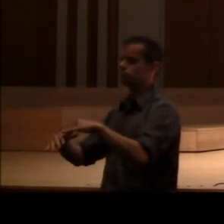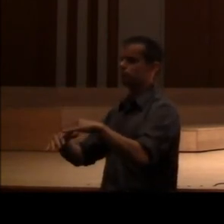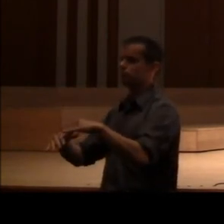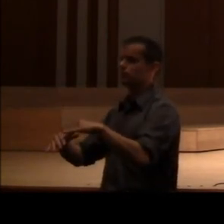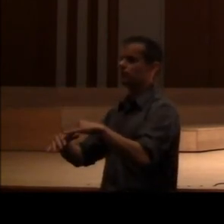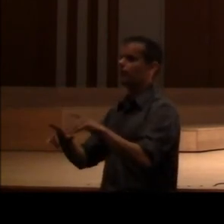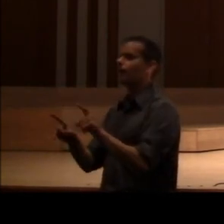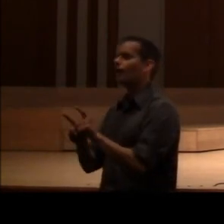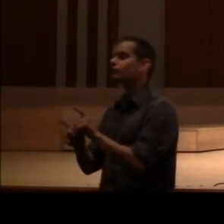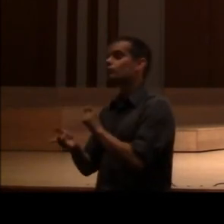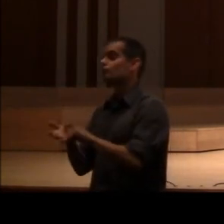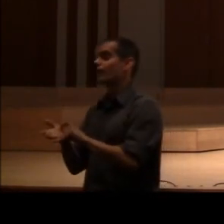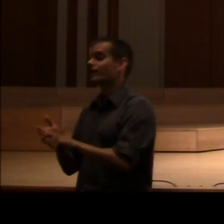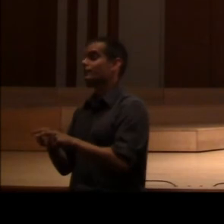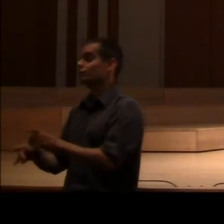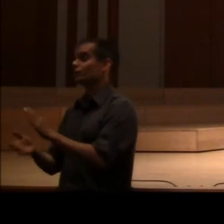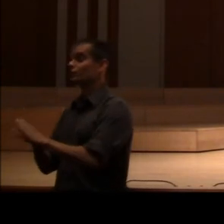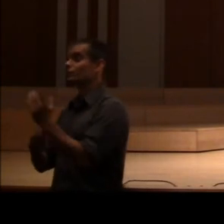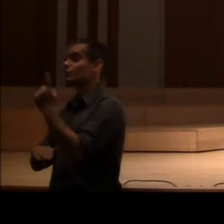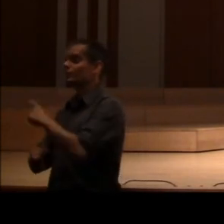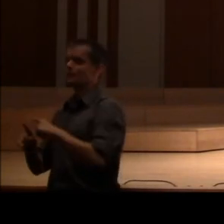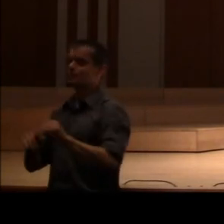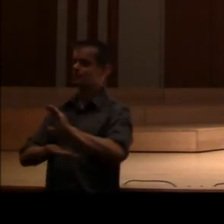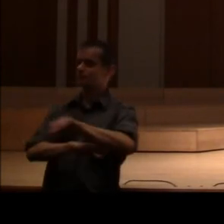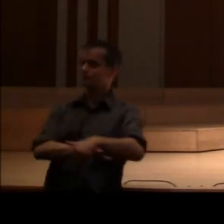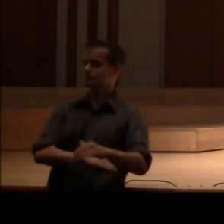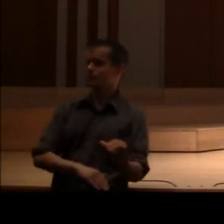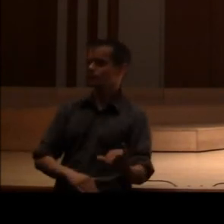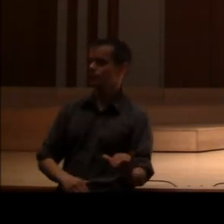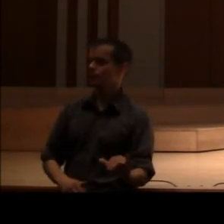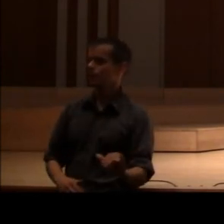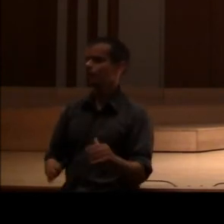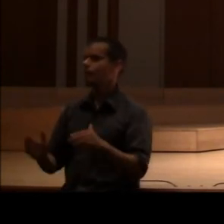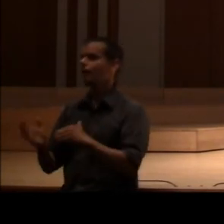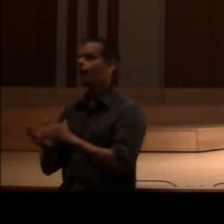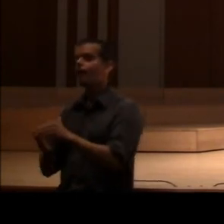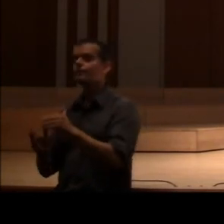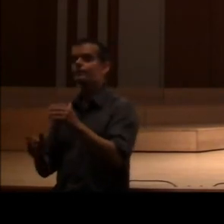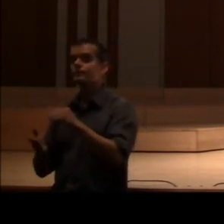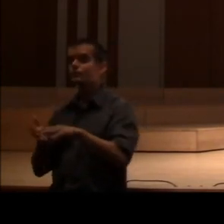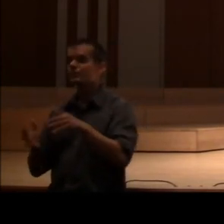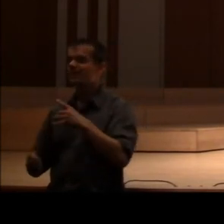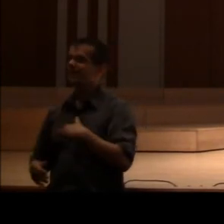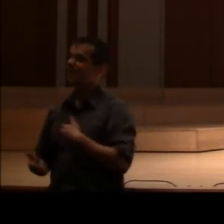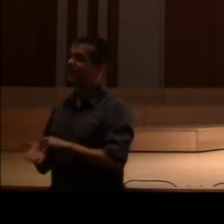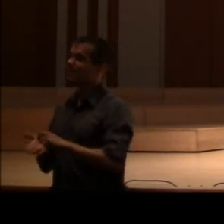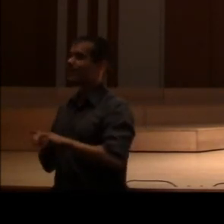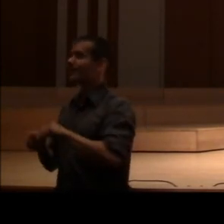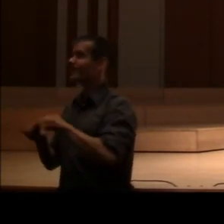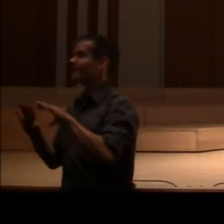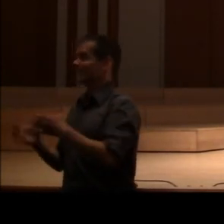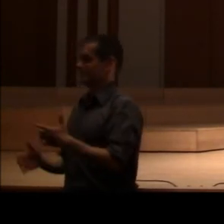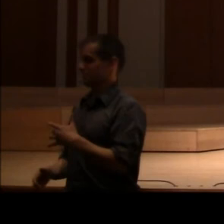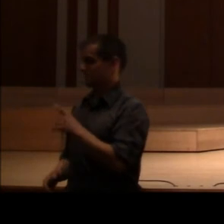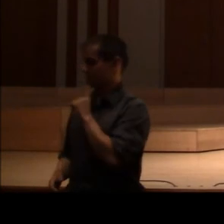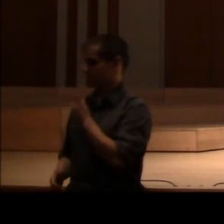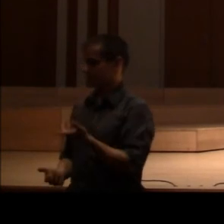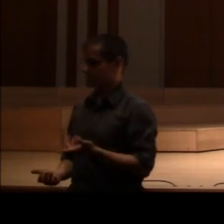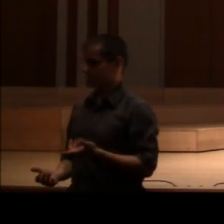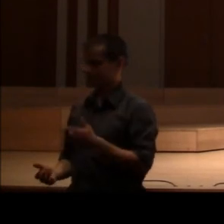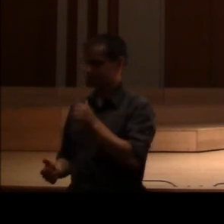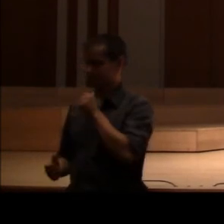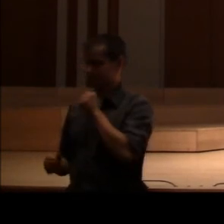school day. Because a lot of times, I'll hear people say, oh, you know, I do this writing class, but it really doesn't have relevance outside of class.